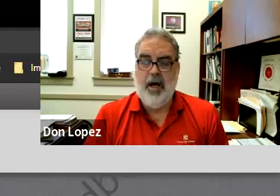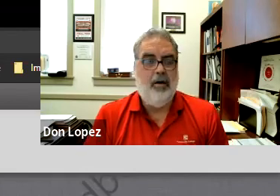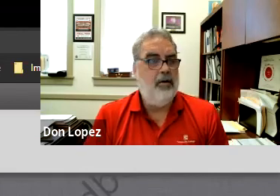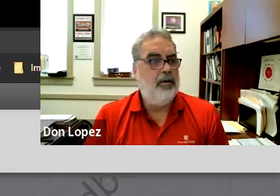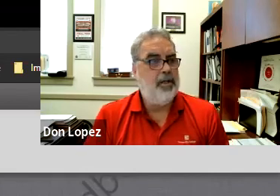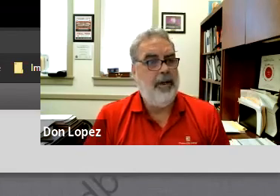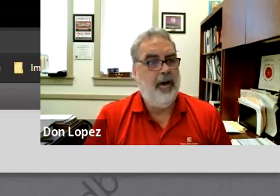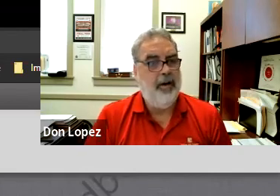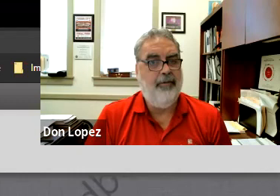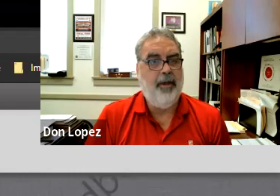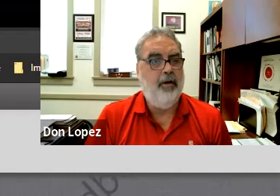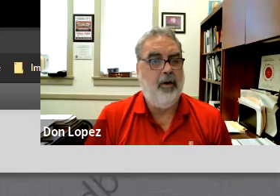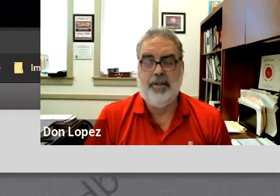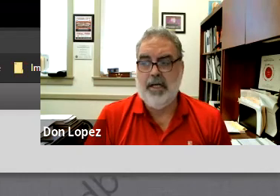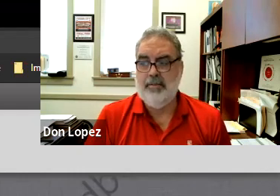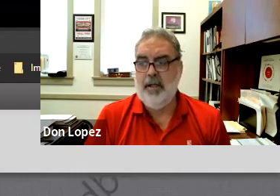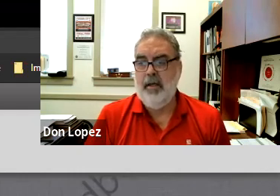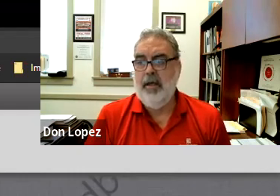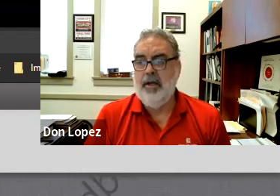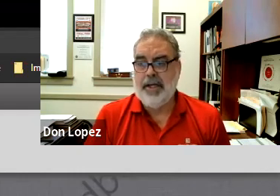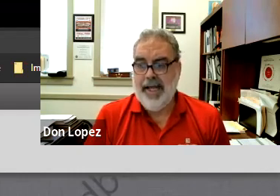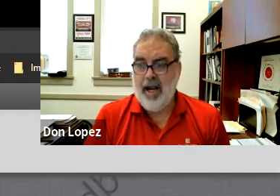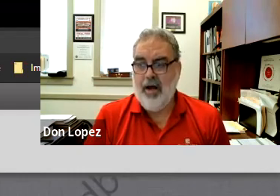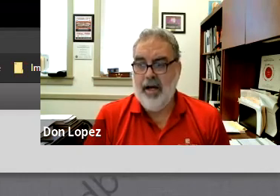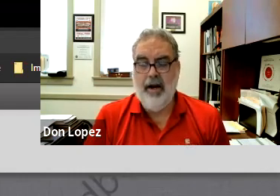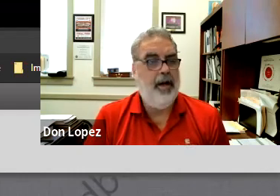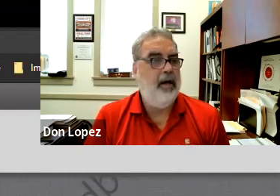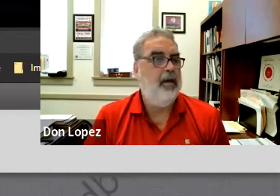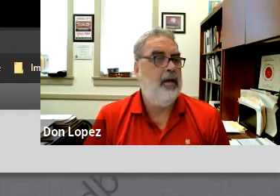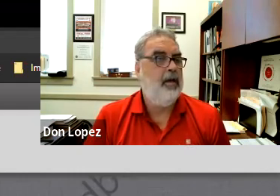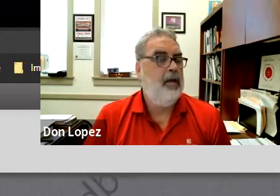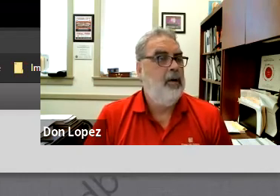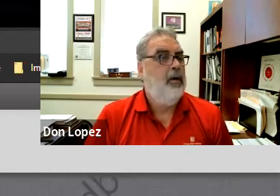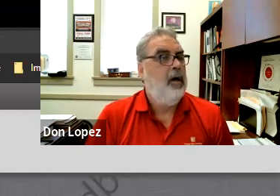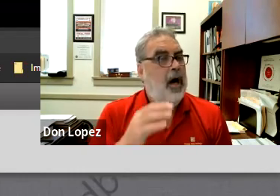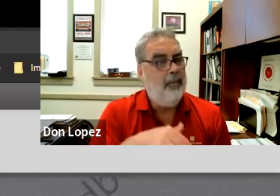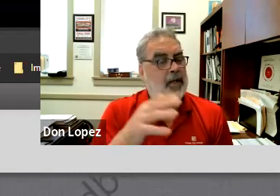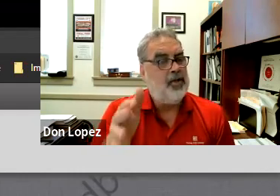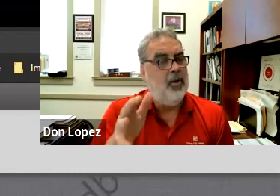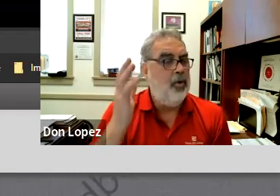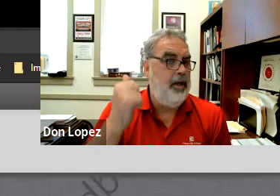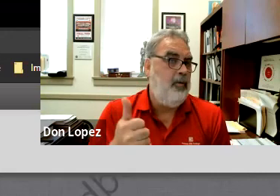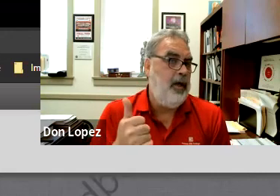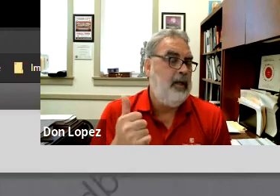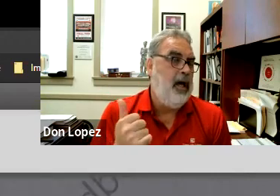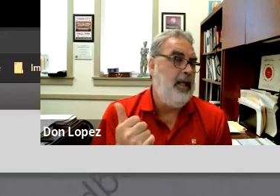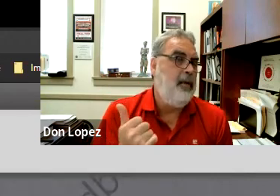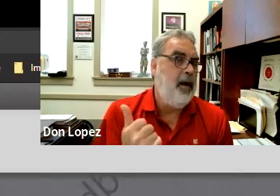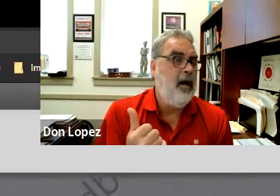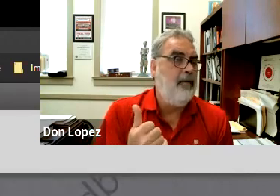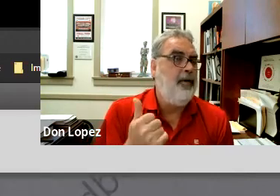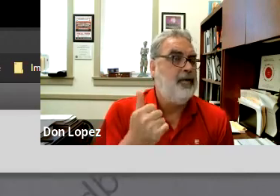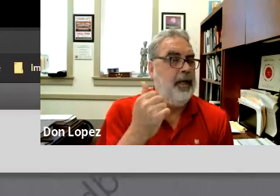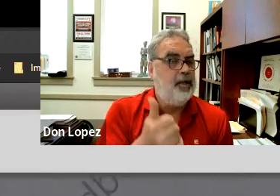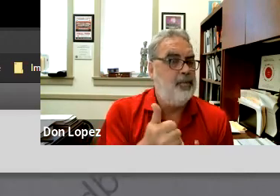assessments as well. There's going to be an area for the overall assessment. There's a catalog area. I'm going to start working with Nylene in